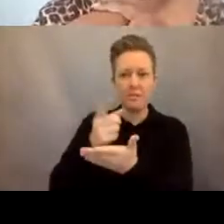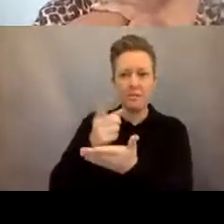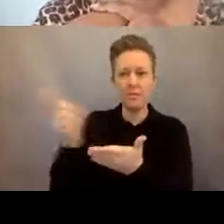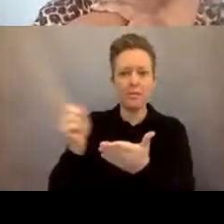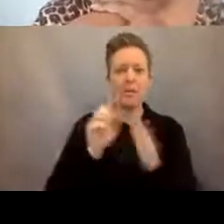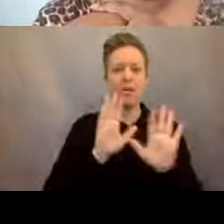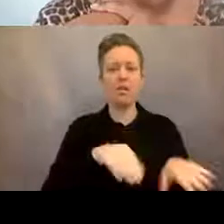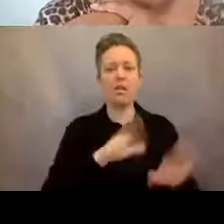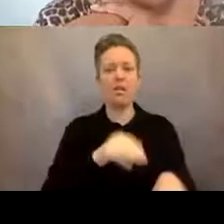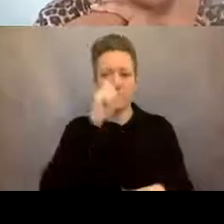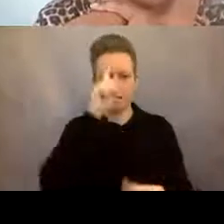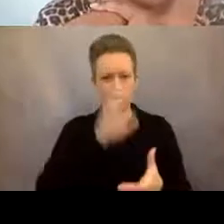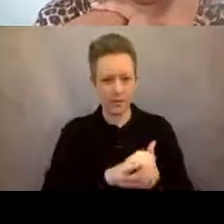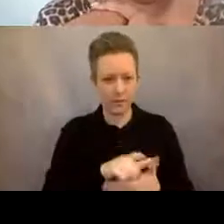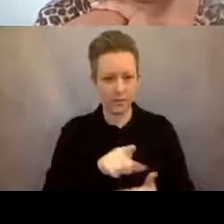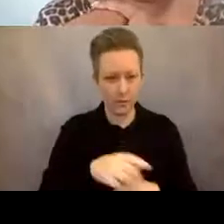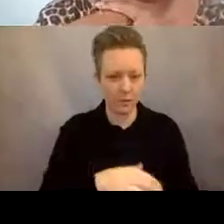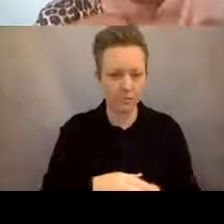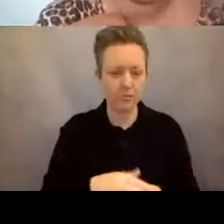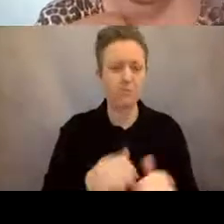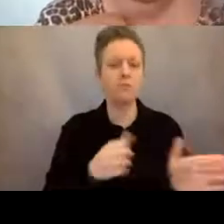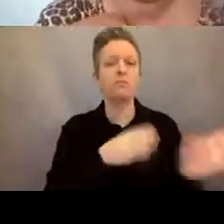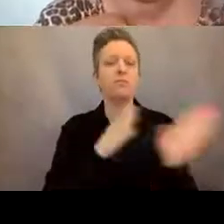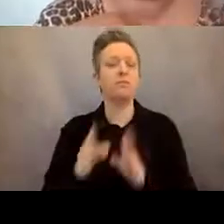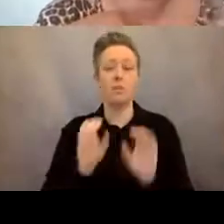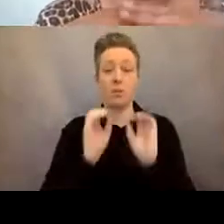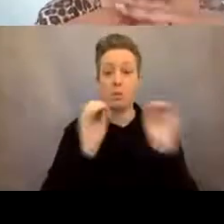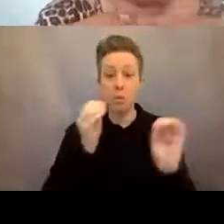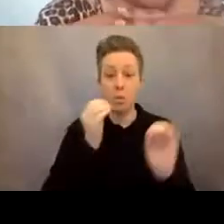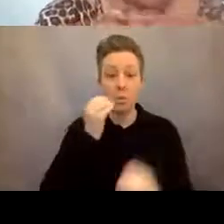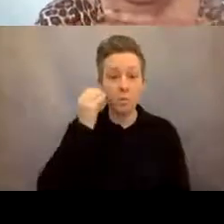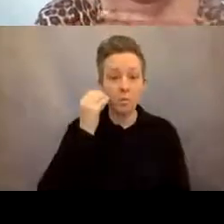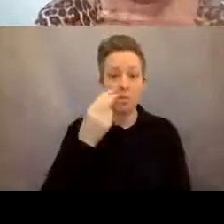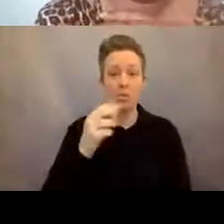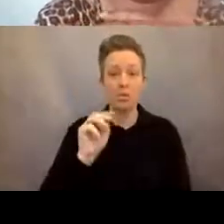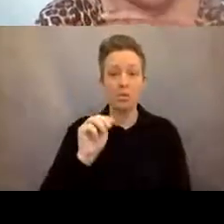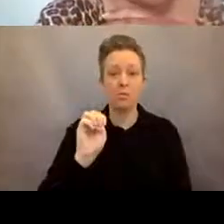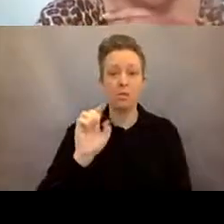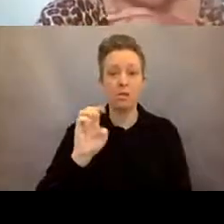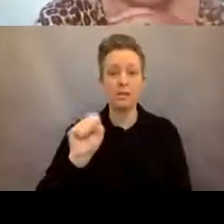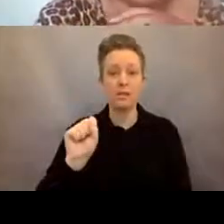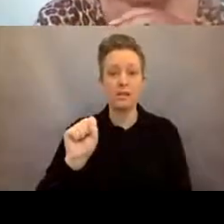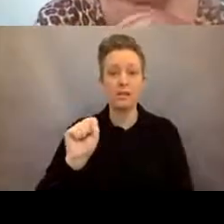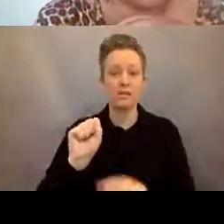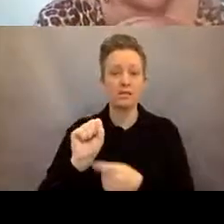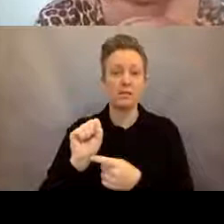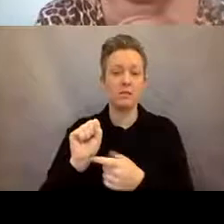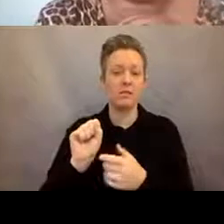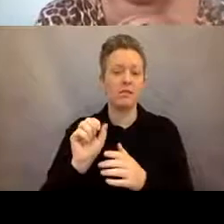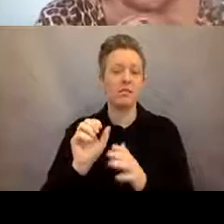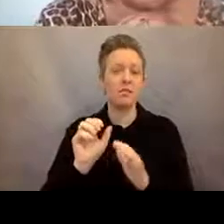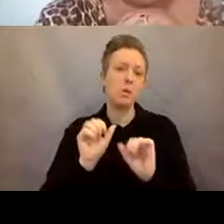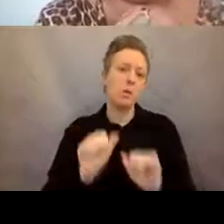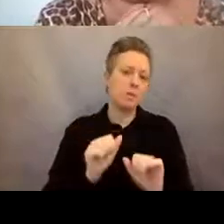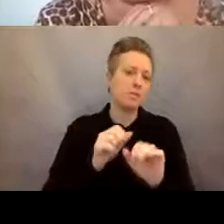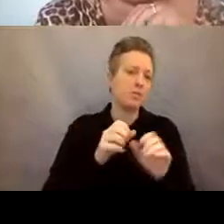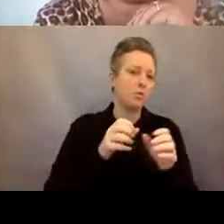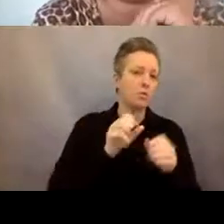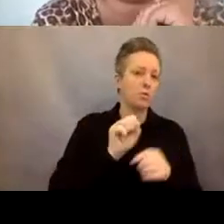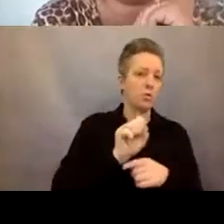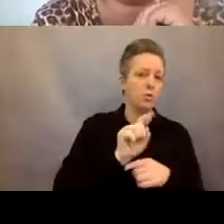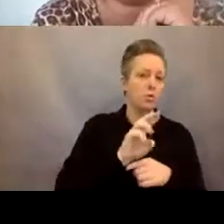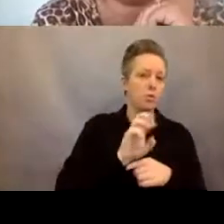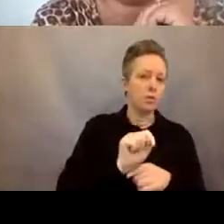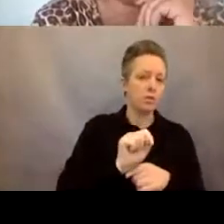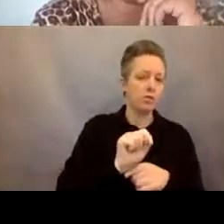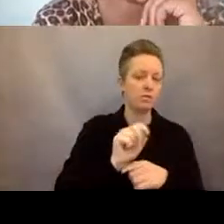even have to be street homelessness. A lot of folks think it has to be street homeless to be traumatic. Absolutely not. Sexism, racism,